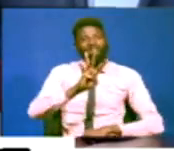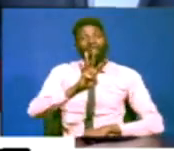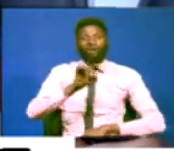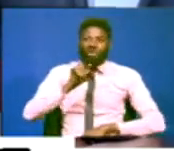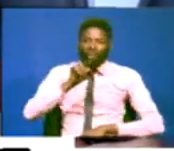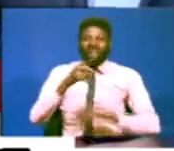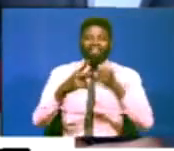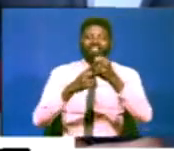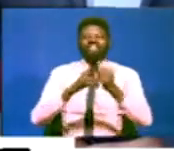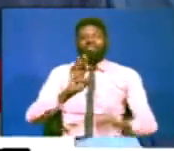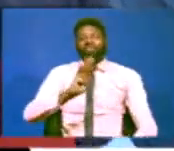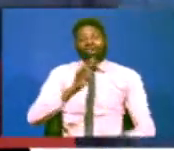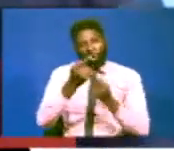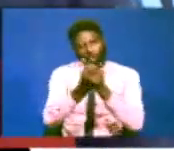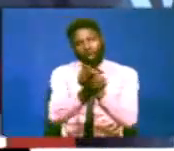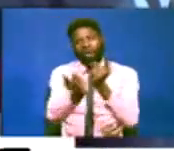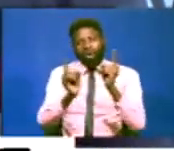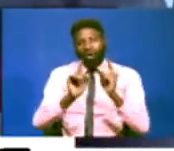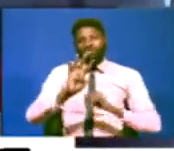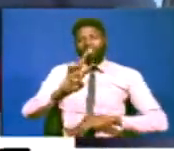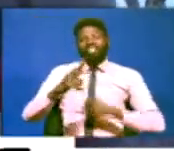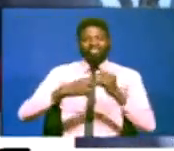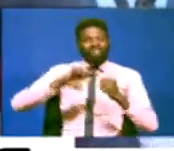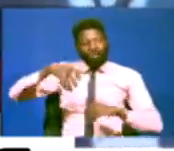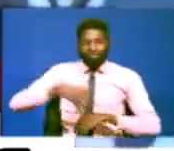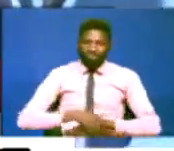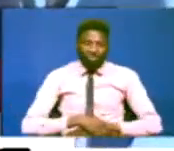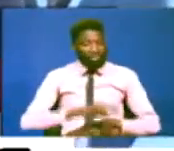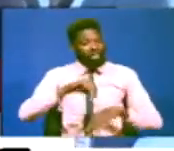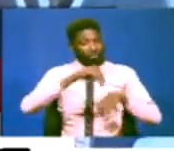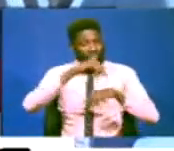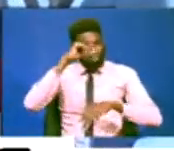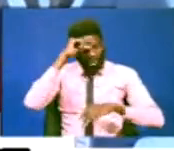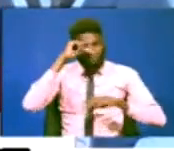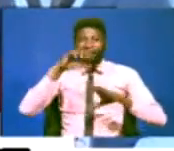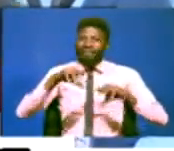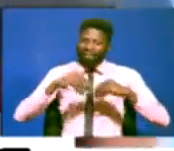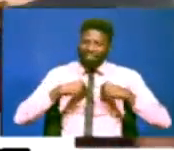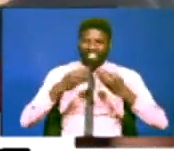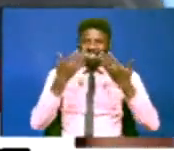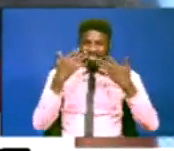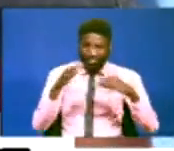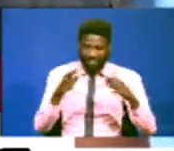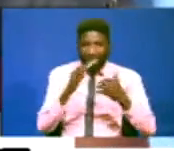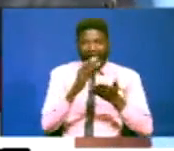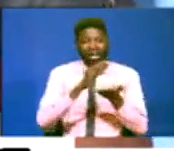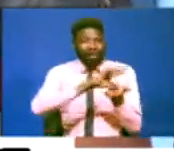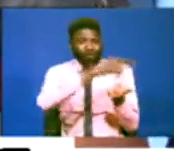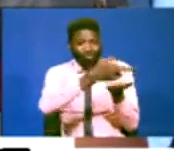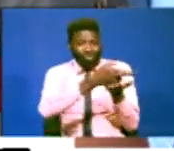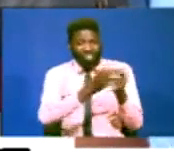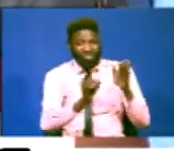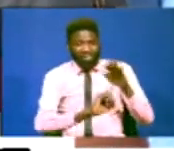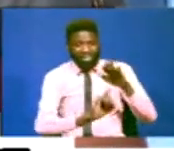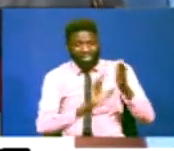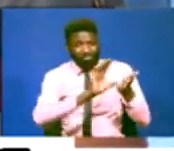47 county governments. The national government has also agreed to redirect part of resources allocated to ministries where functions